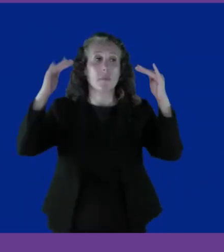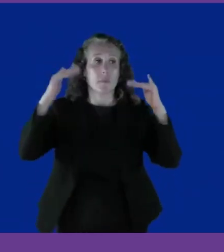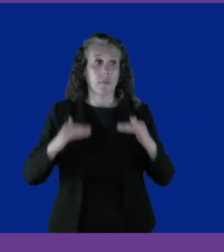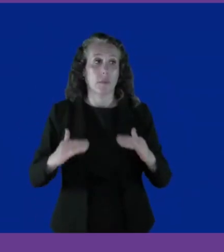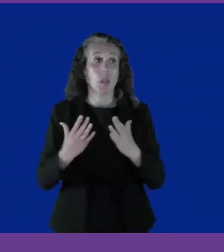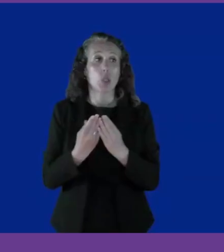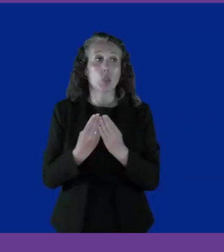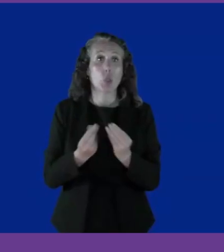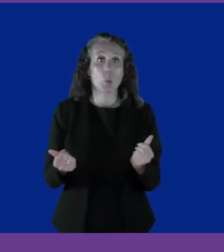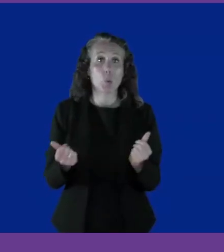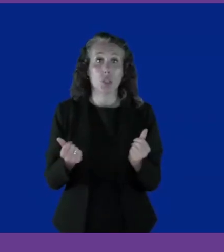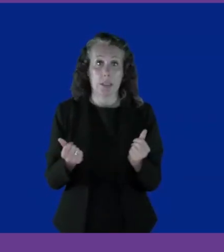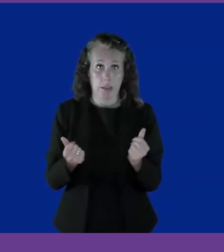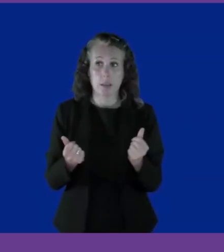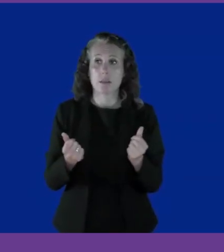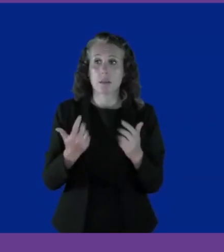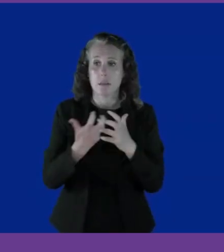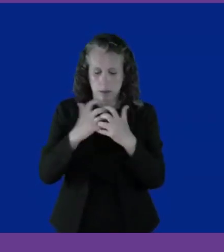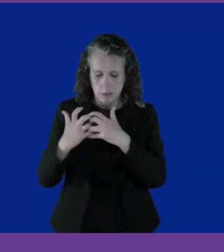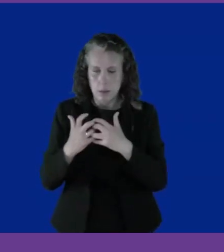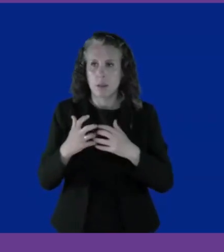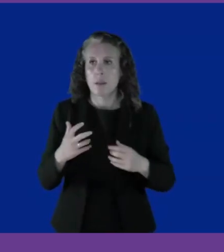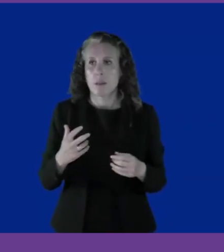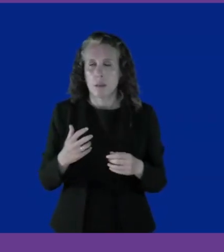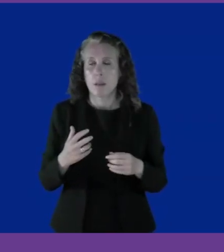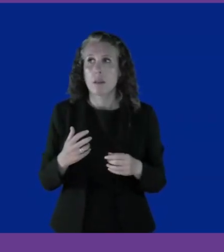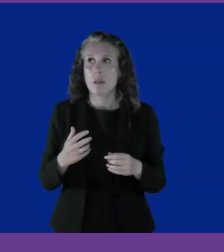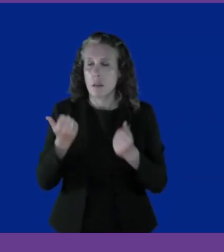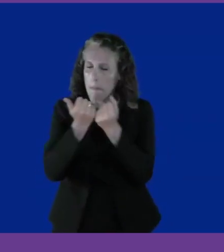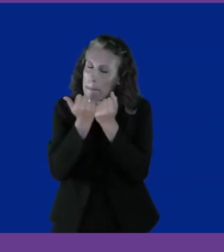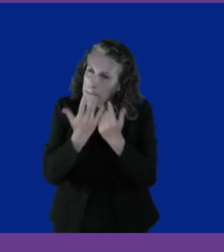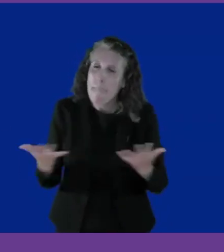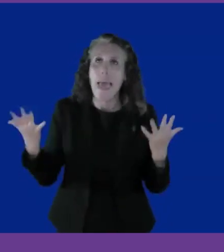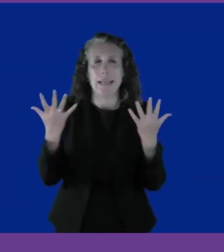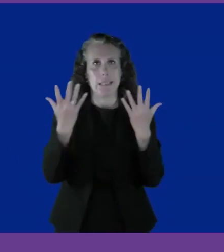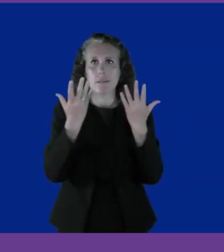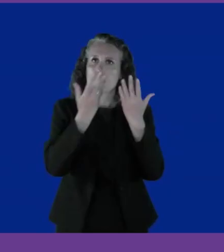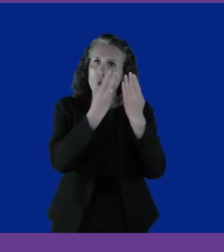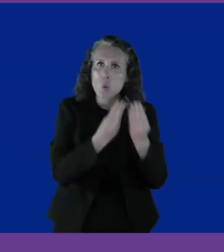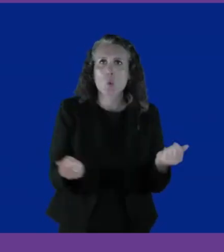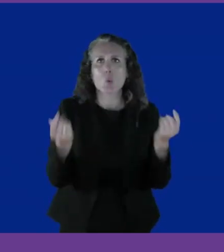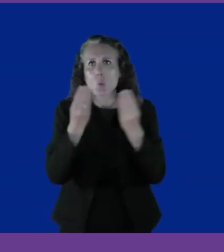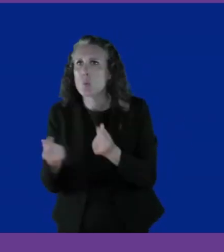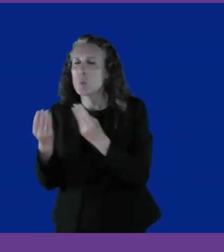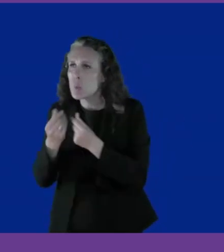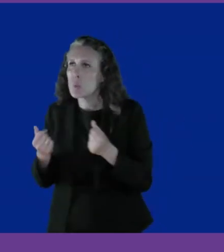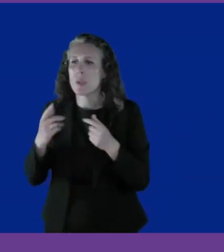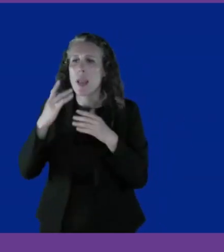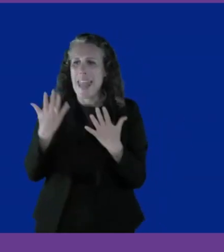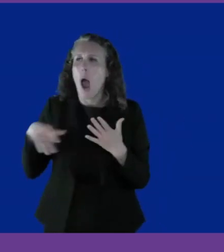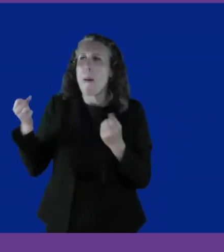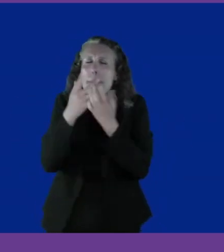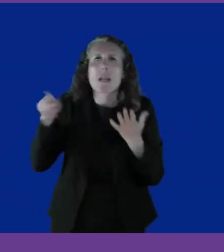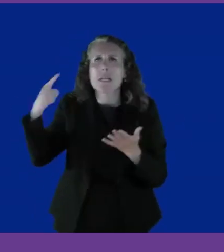solutions. There is a multitude of very positive and laudable solutions out there, often at the pilot stage, and that's